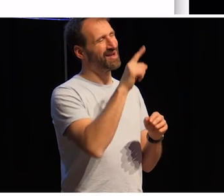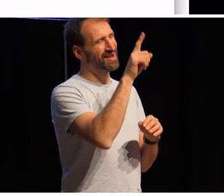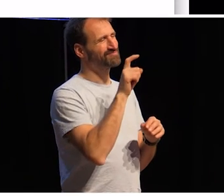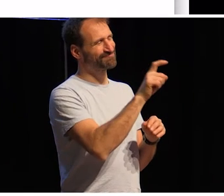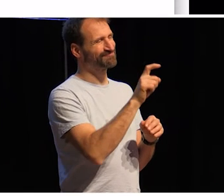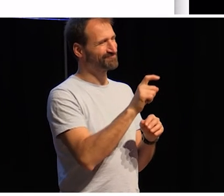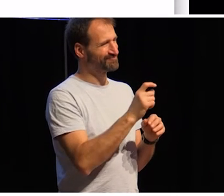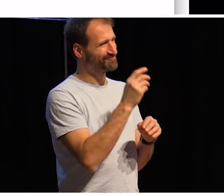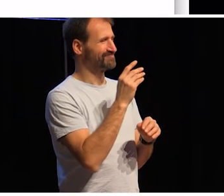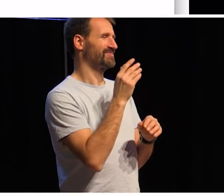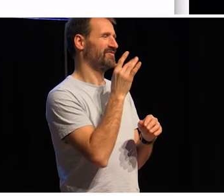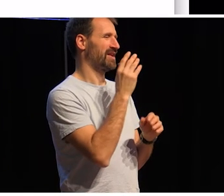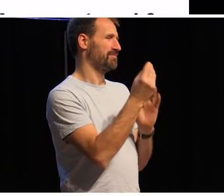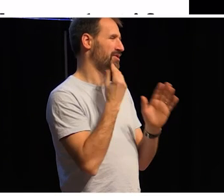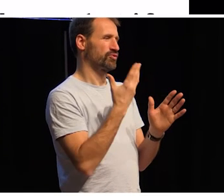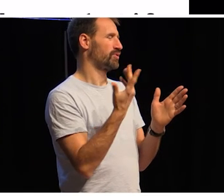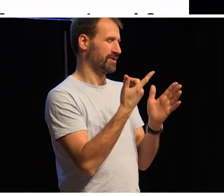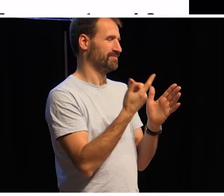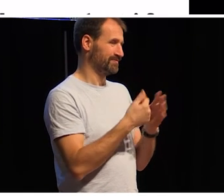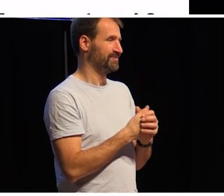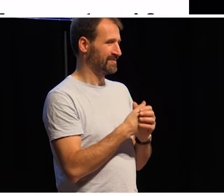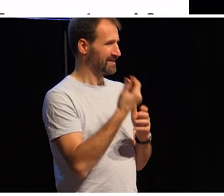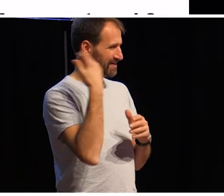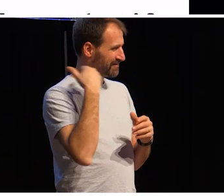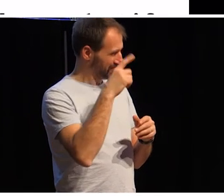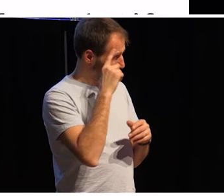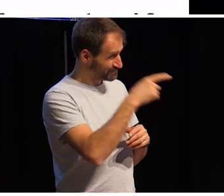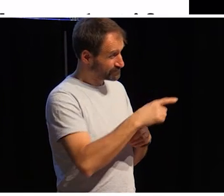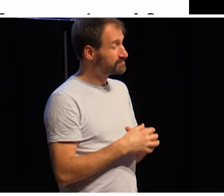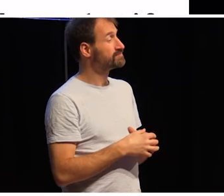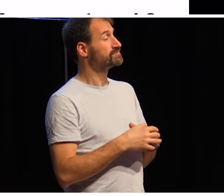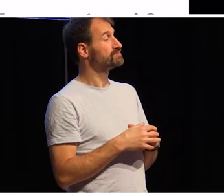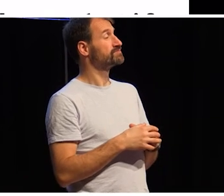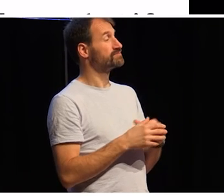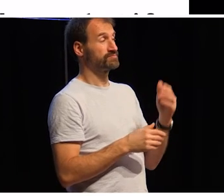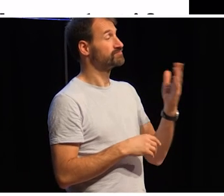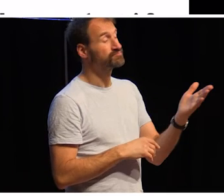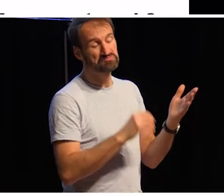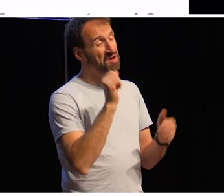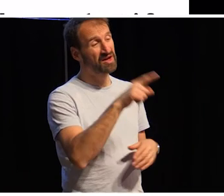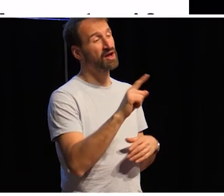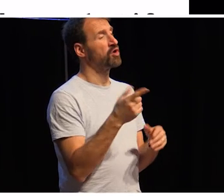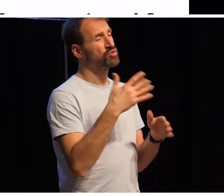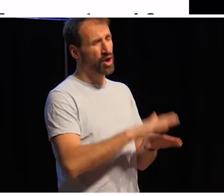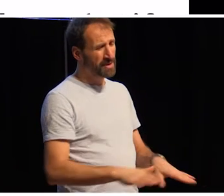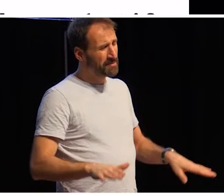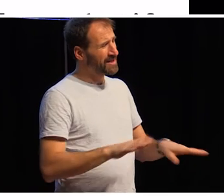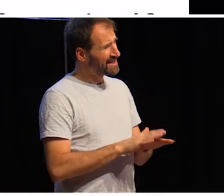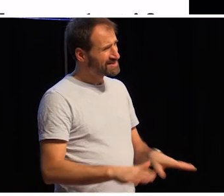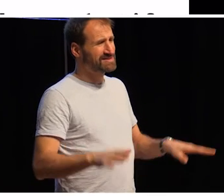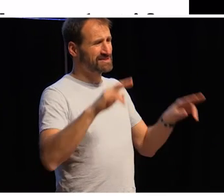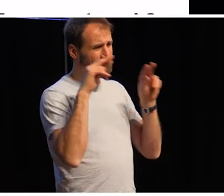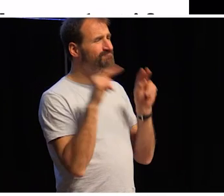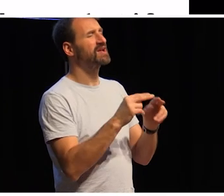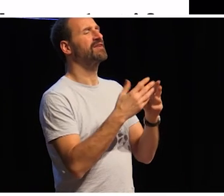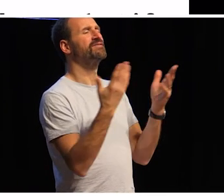mark that we saw in the profile. Okay. You can also just more basically see which functions are being